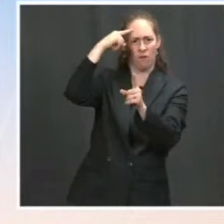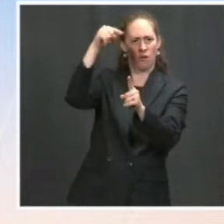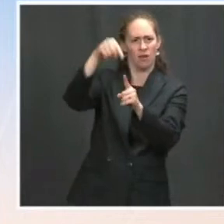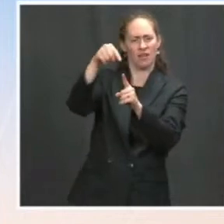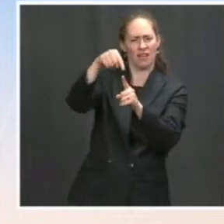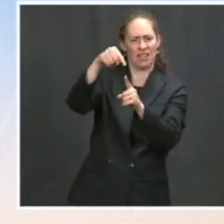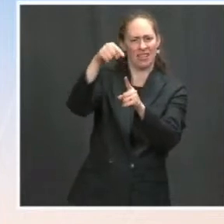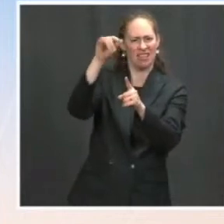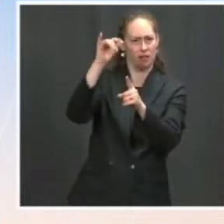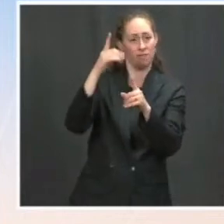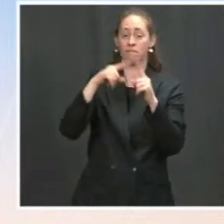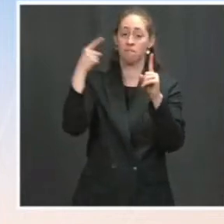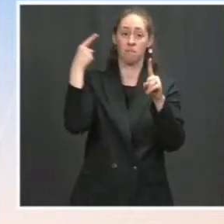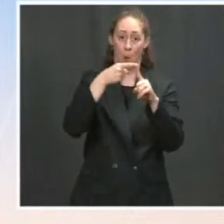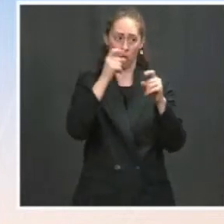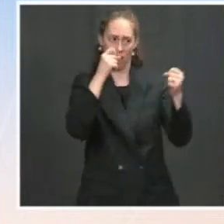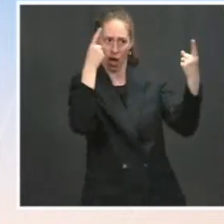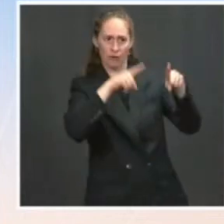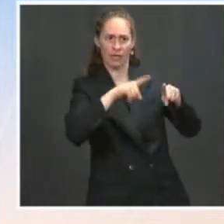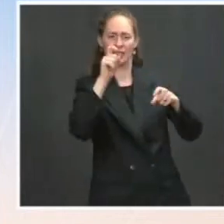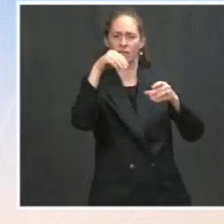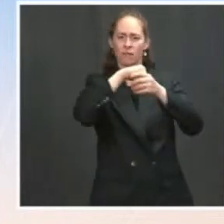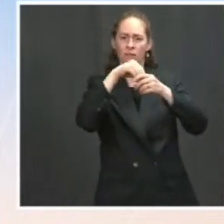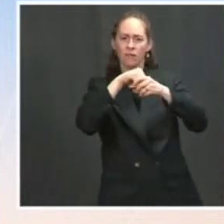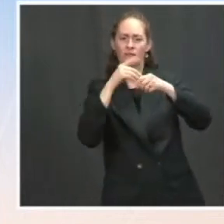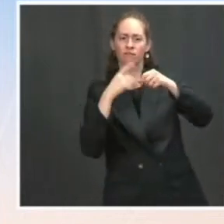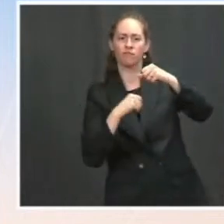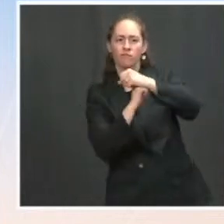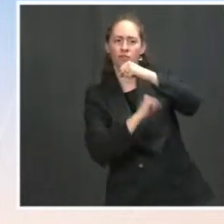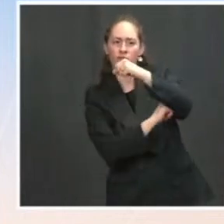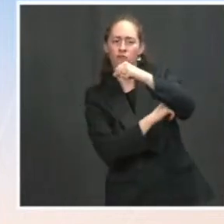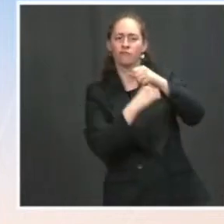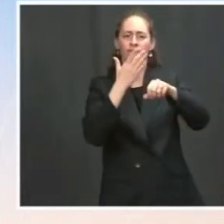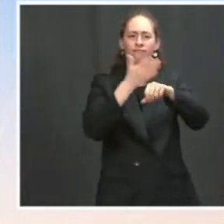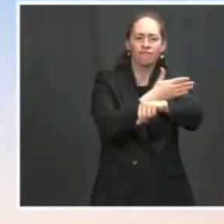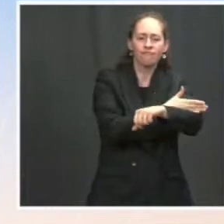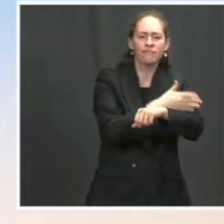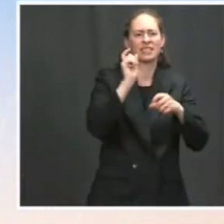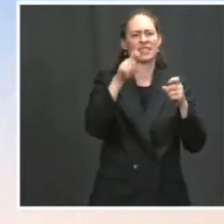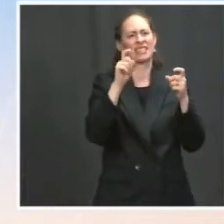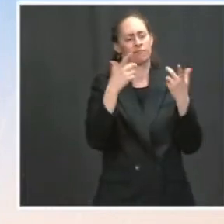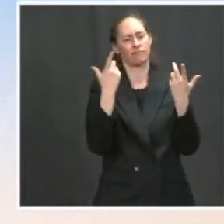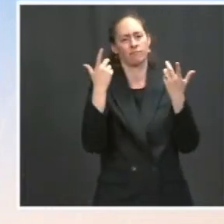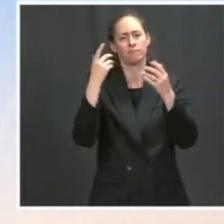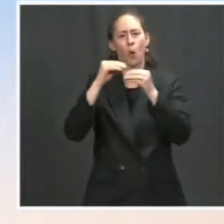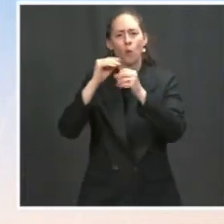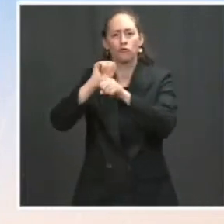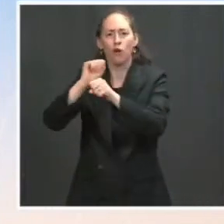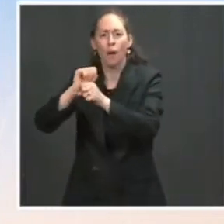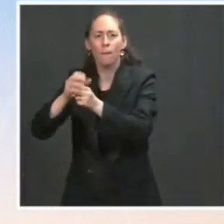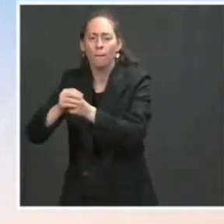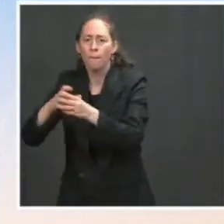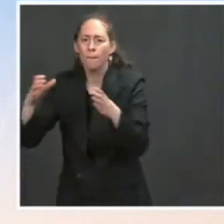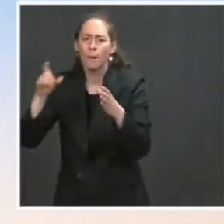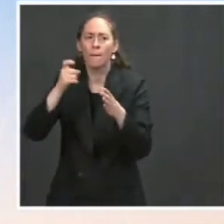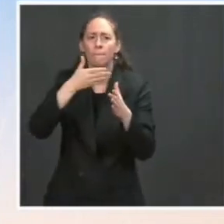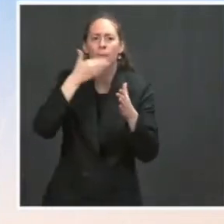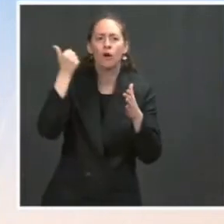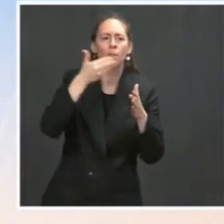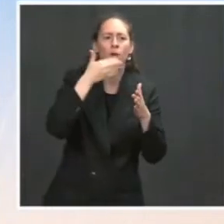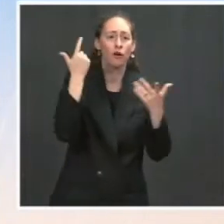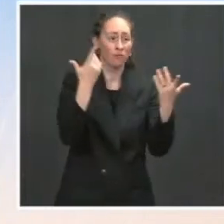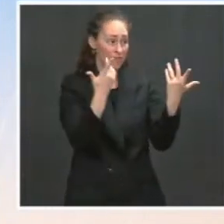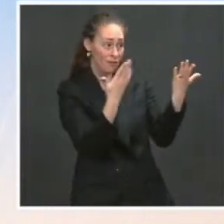to create jobs in the economy. And he's looking forward to hearing what additional ideas they may have. One more quick